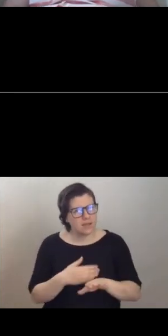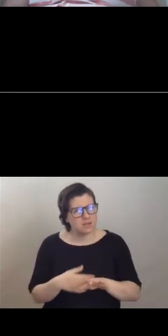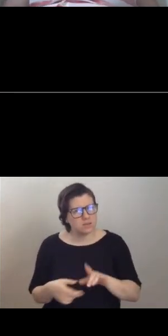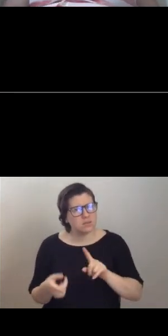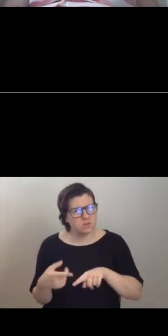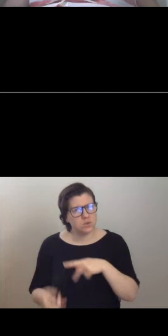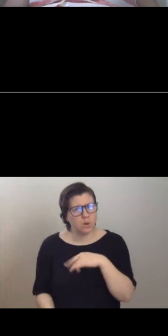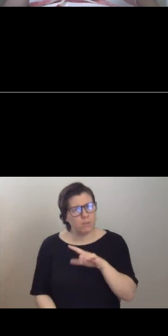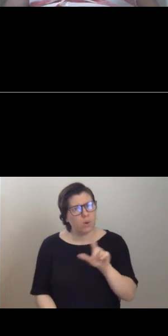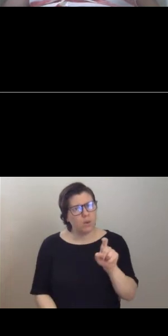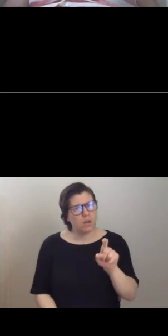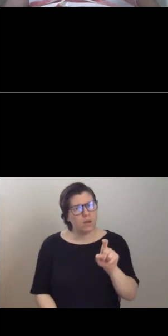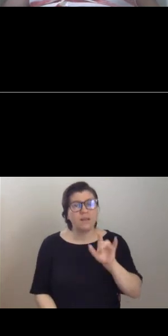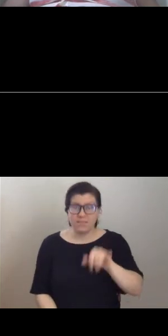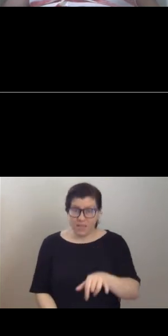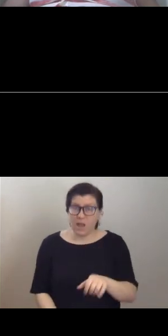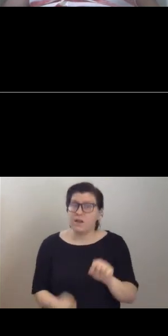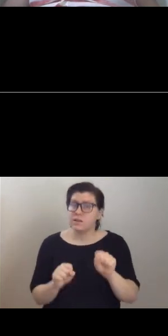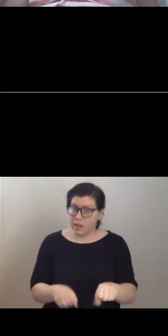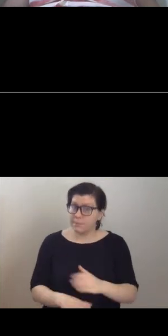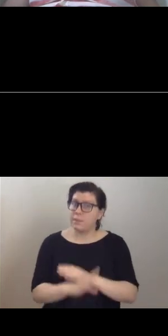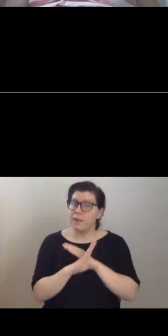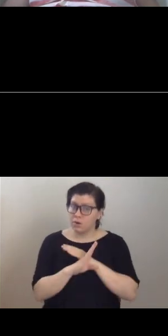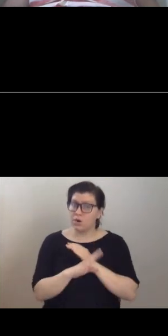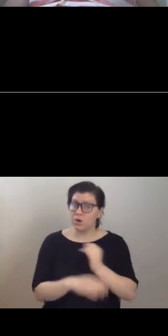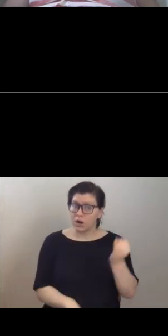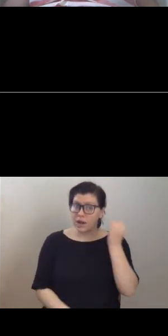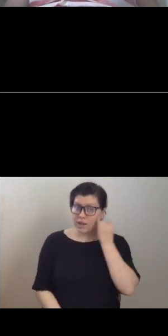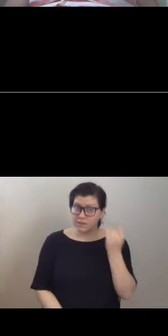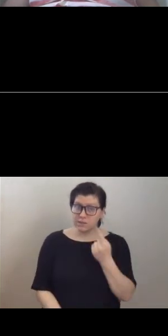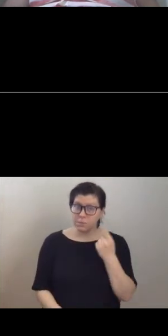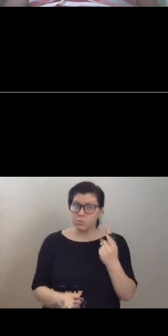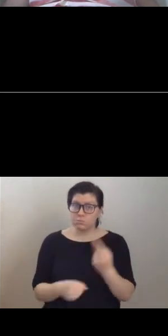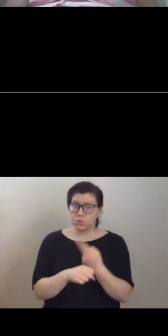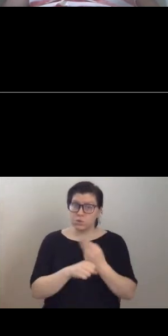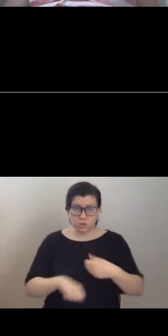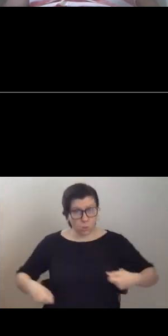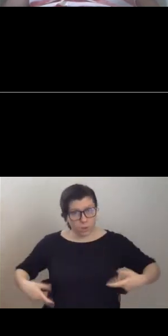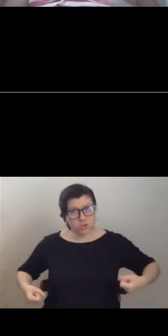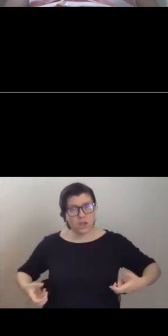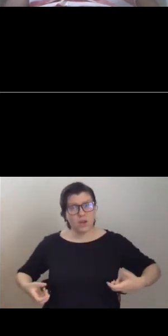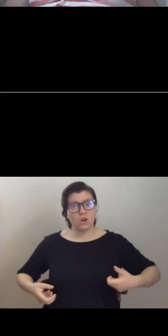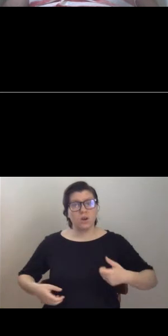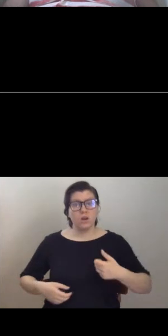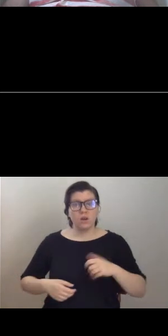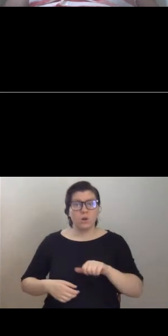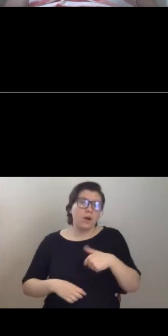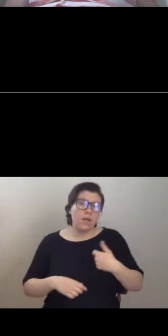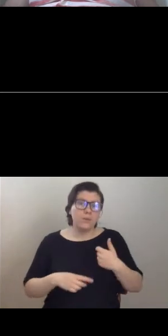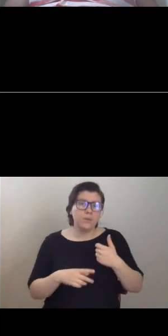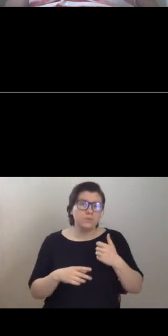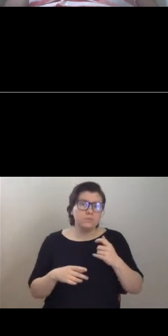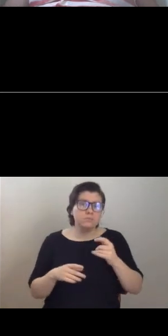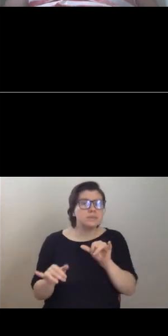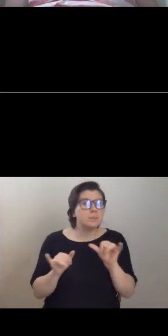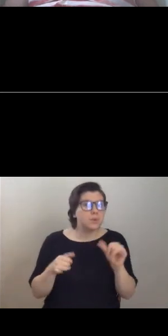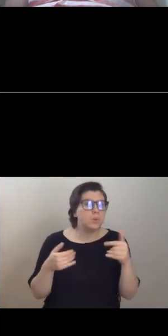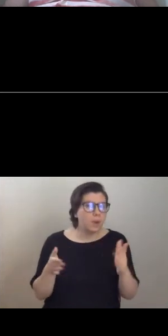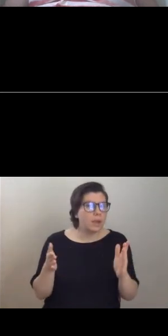station? Because that can certainly be a barrier if someone uses a wheelchair or other similar way